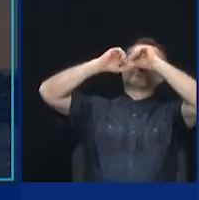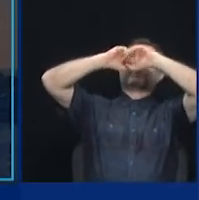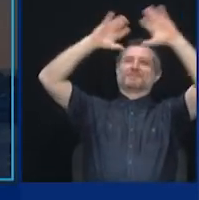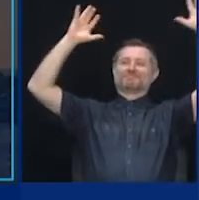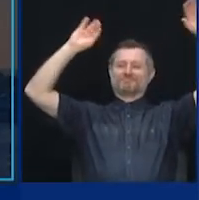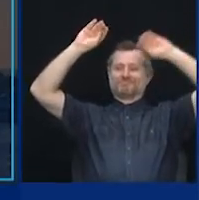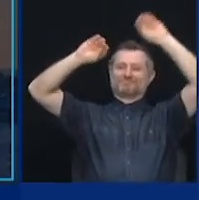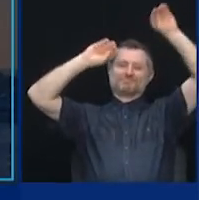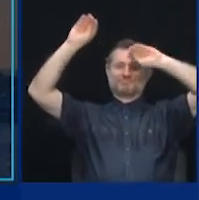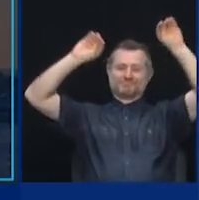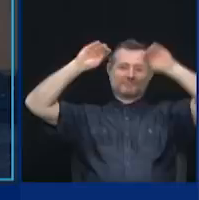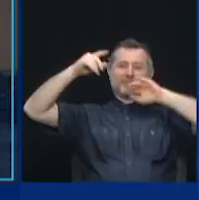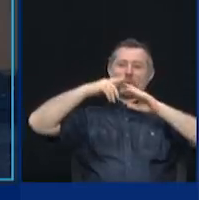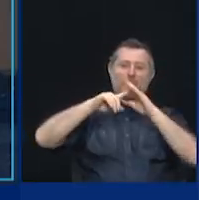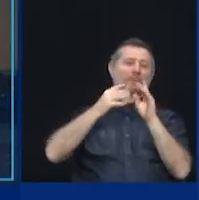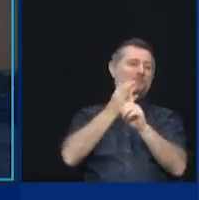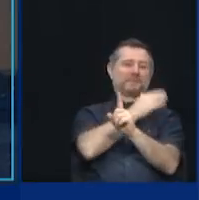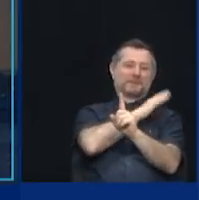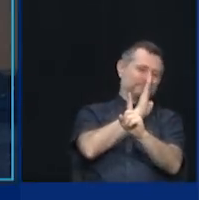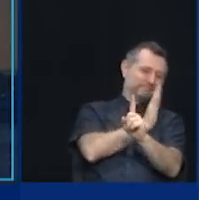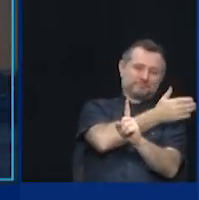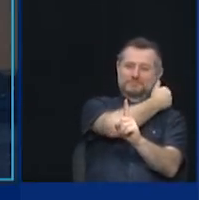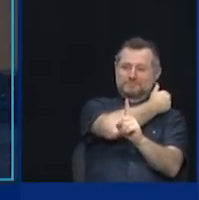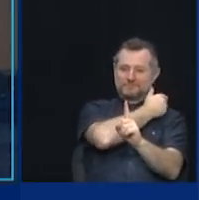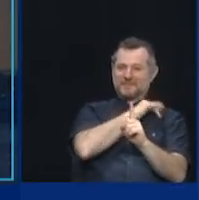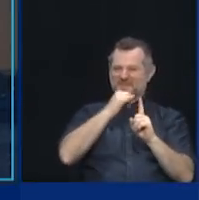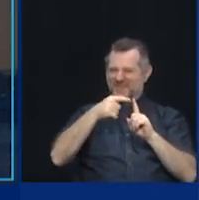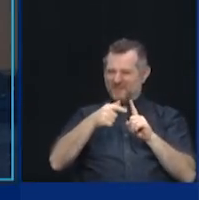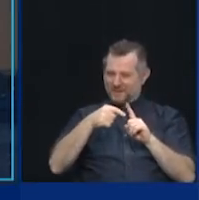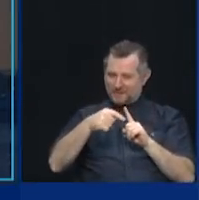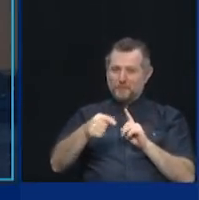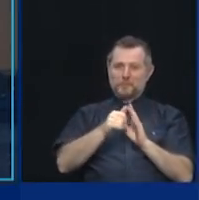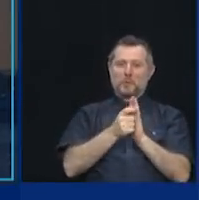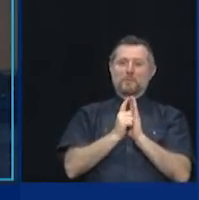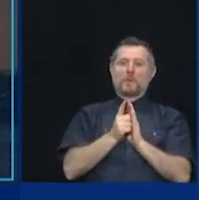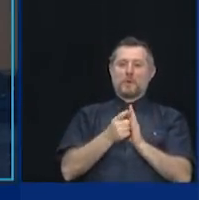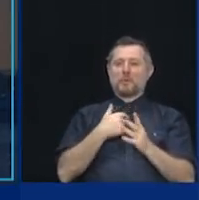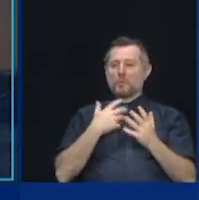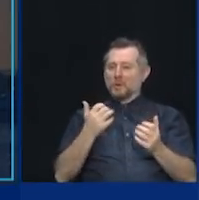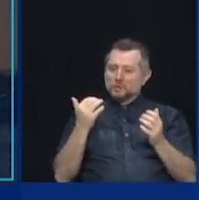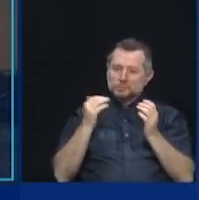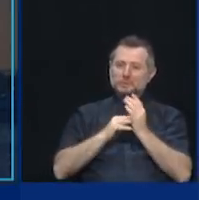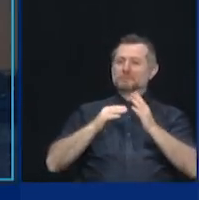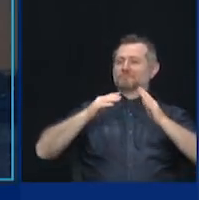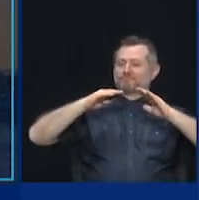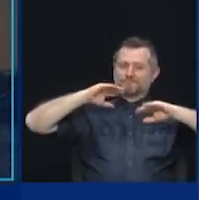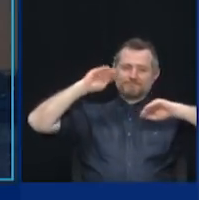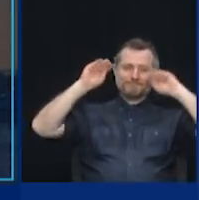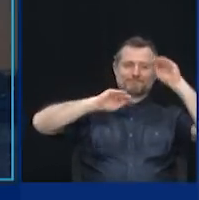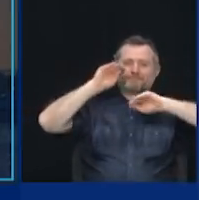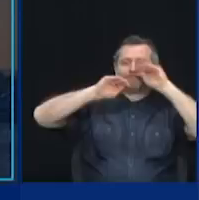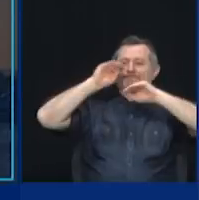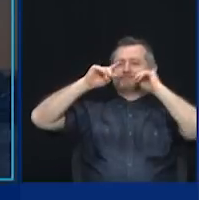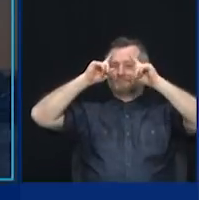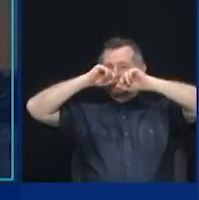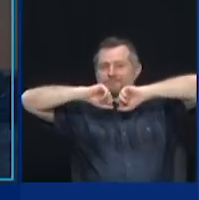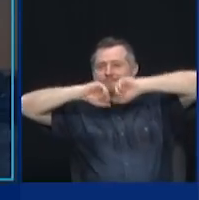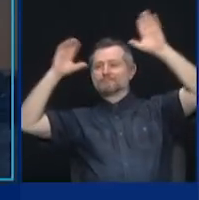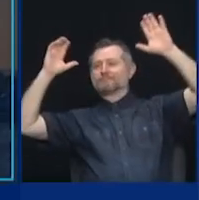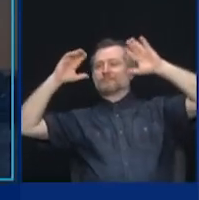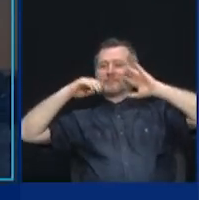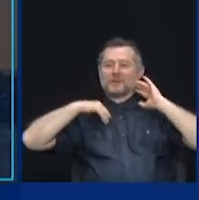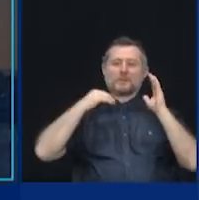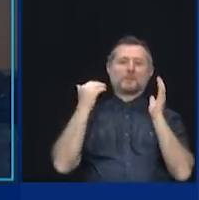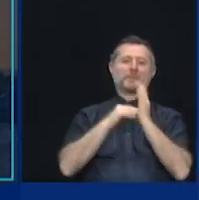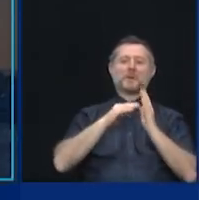How do we use this moment of rebuilding and reconstruction to reimagine New York? We've gotten billions of dollars from the